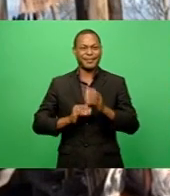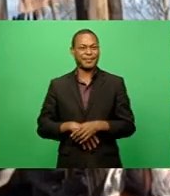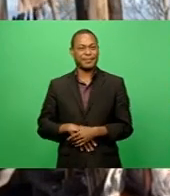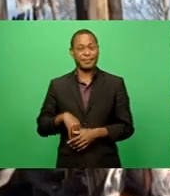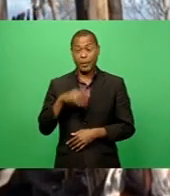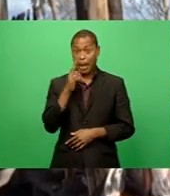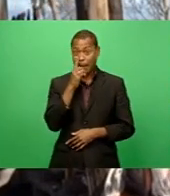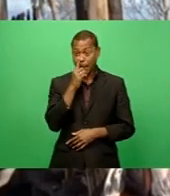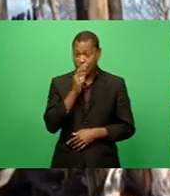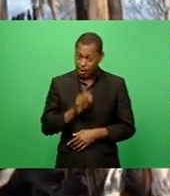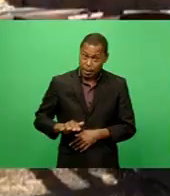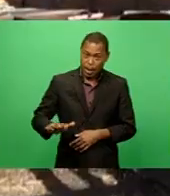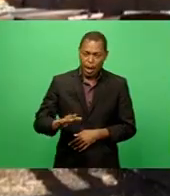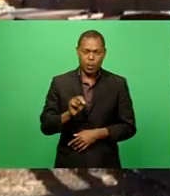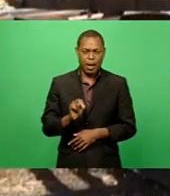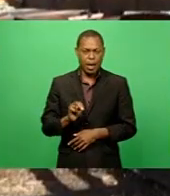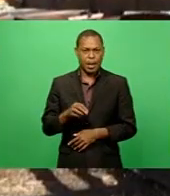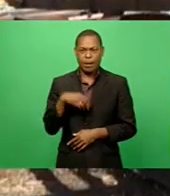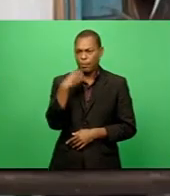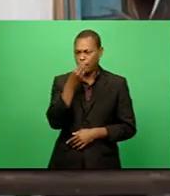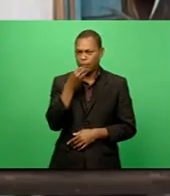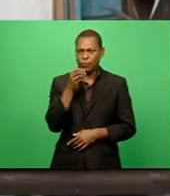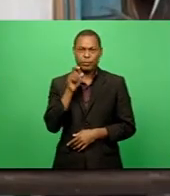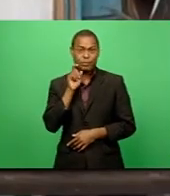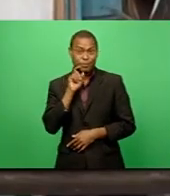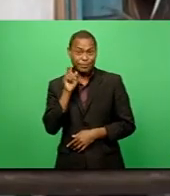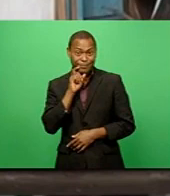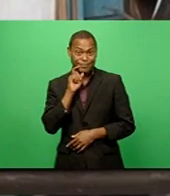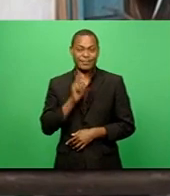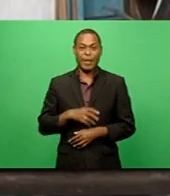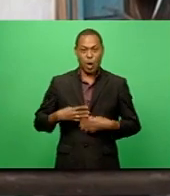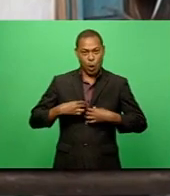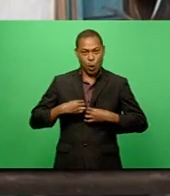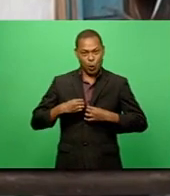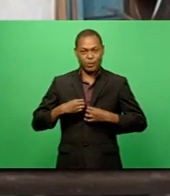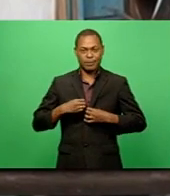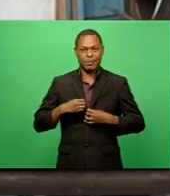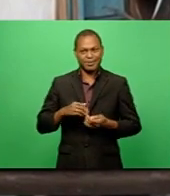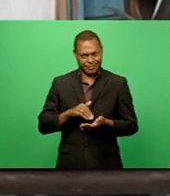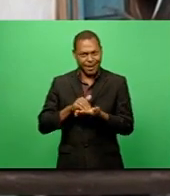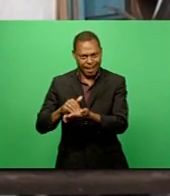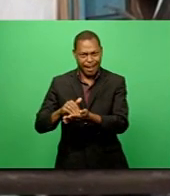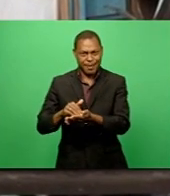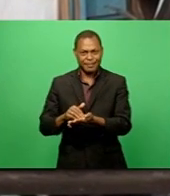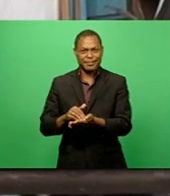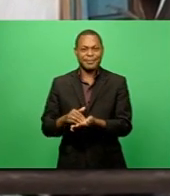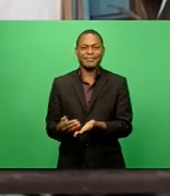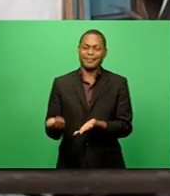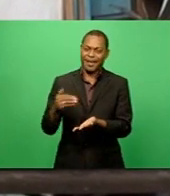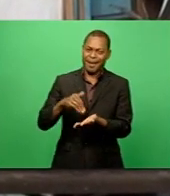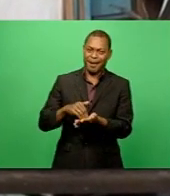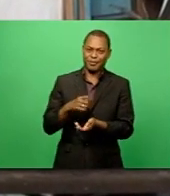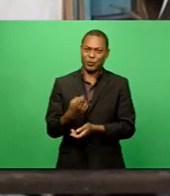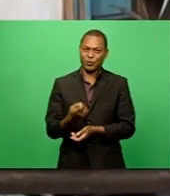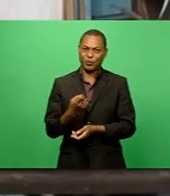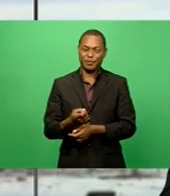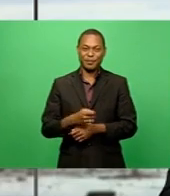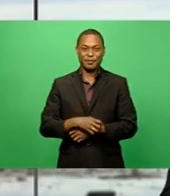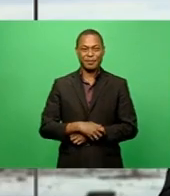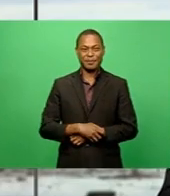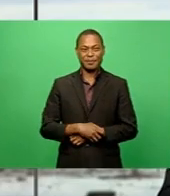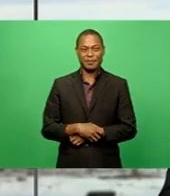need food, water and clothes. They remain optimistic that help will arrive soon. Pranita Prakash, FBC